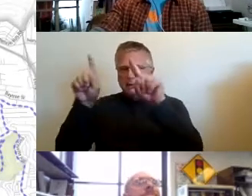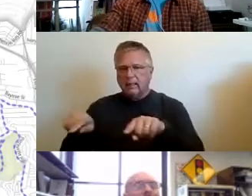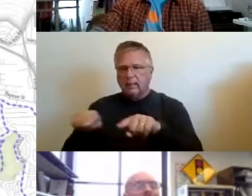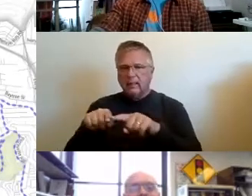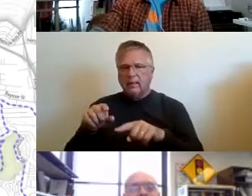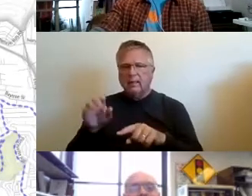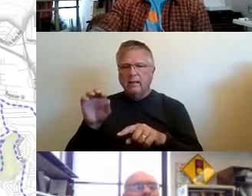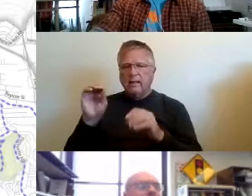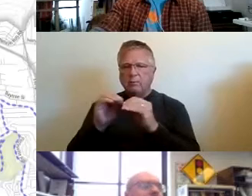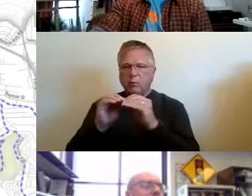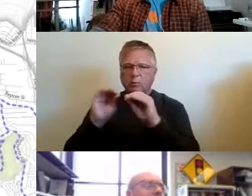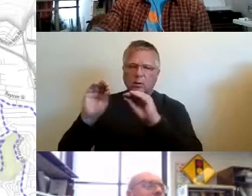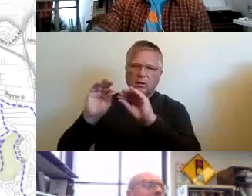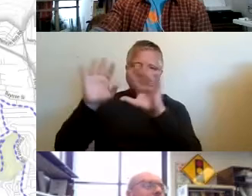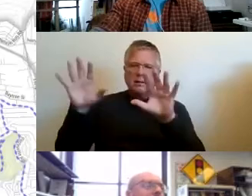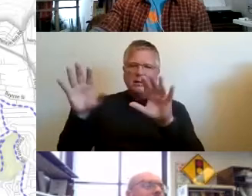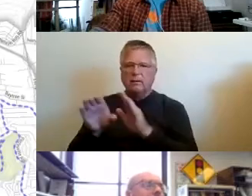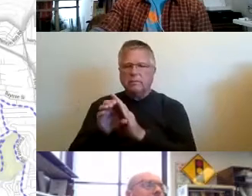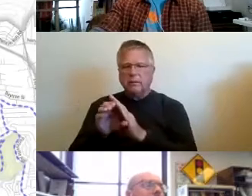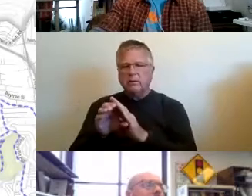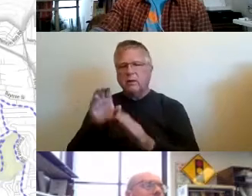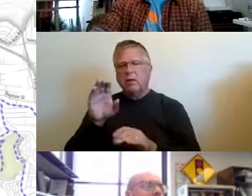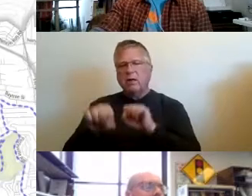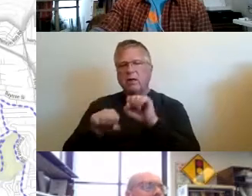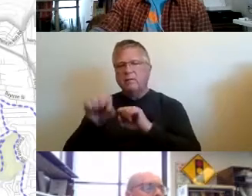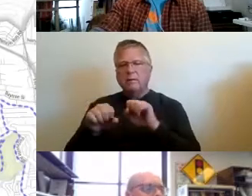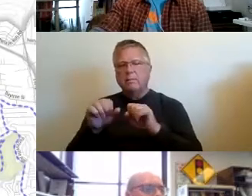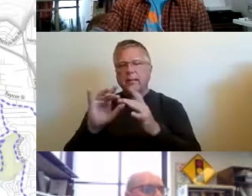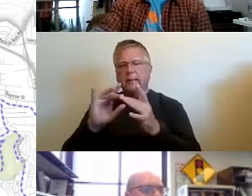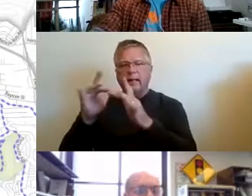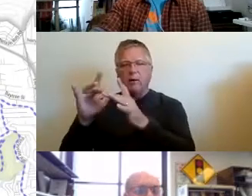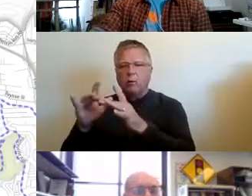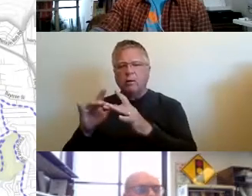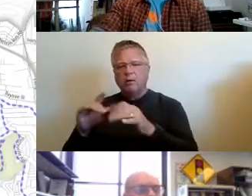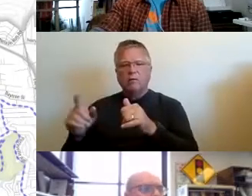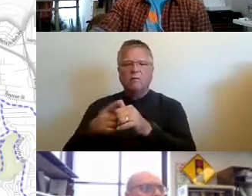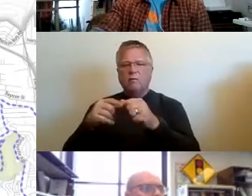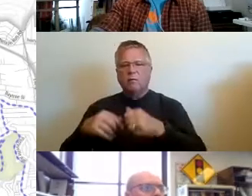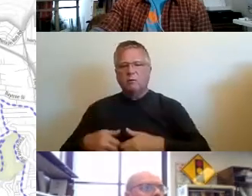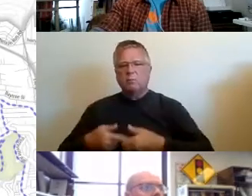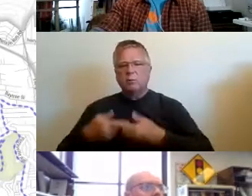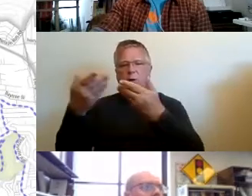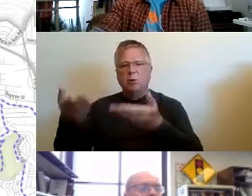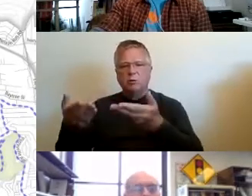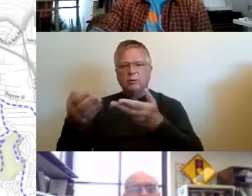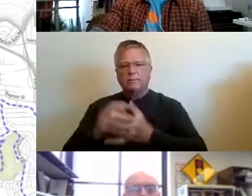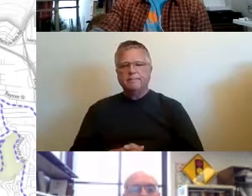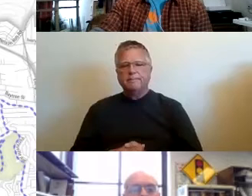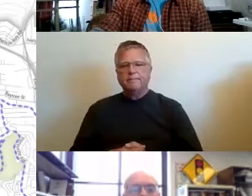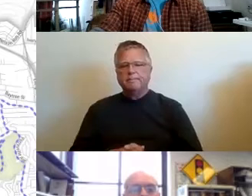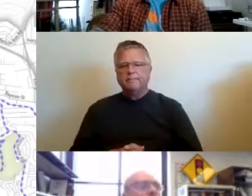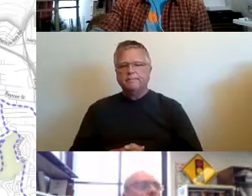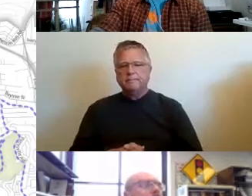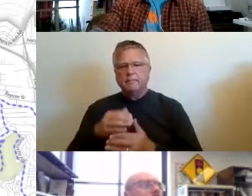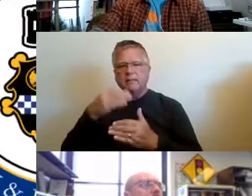bit clearer picture of the bike network, the initially proposed bike network for the north side that you're viewing. Next